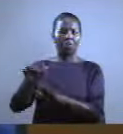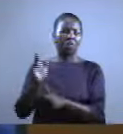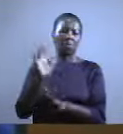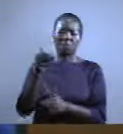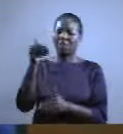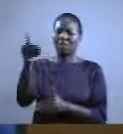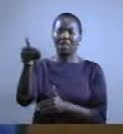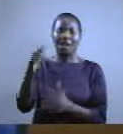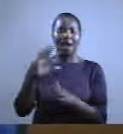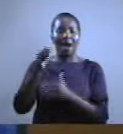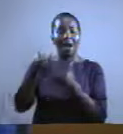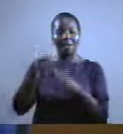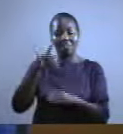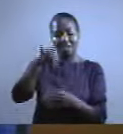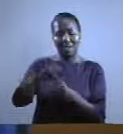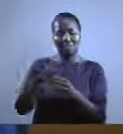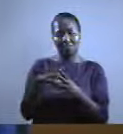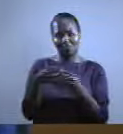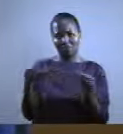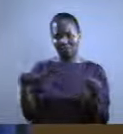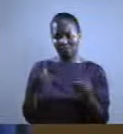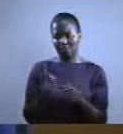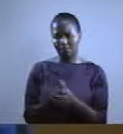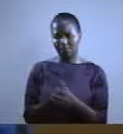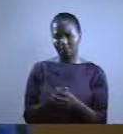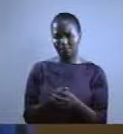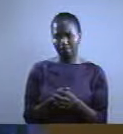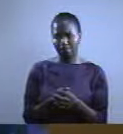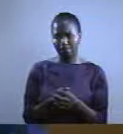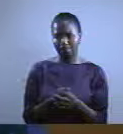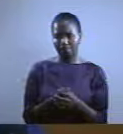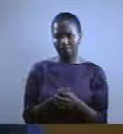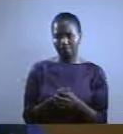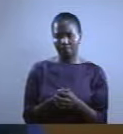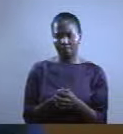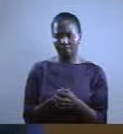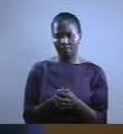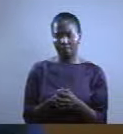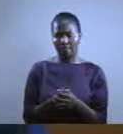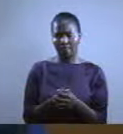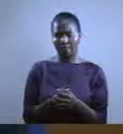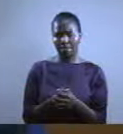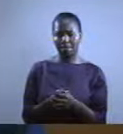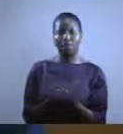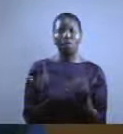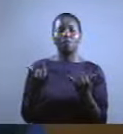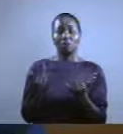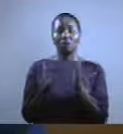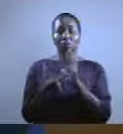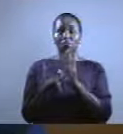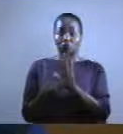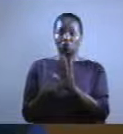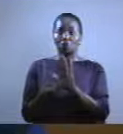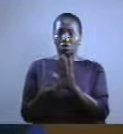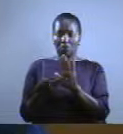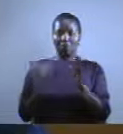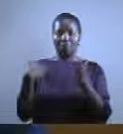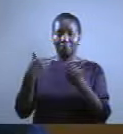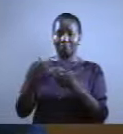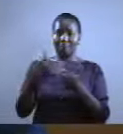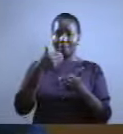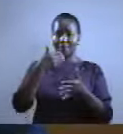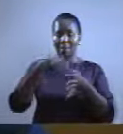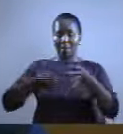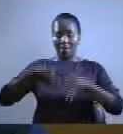forgotten once the government gets what it wants. This issue goes beyond